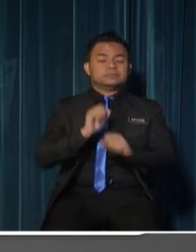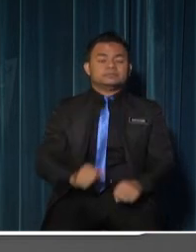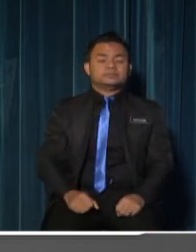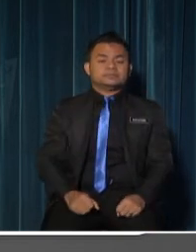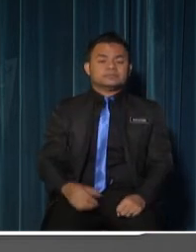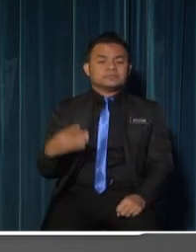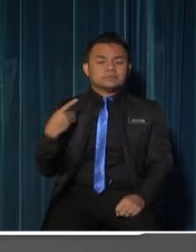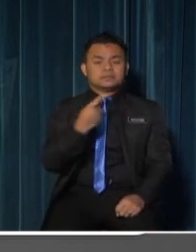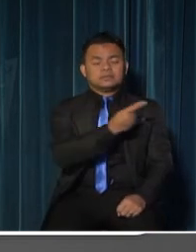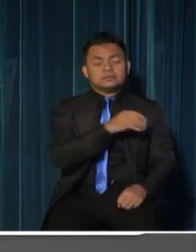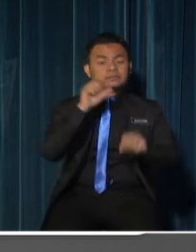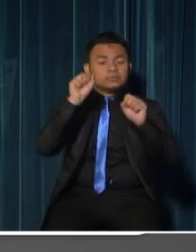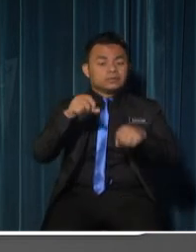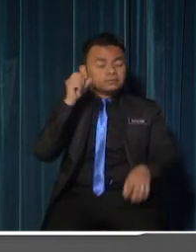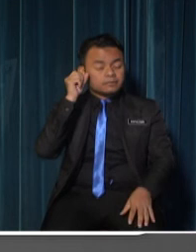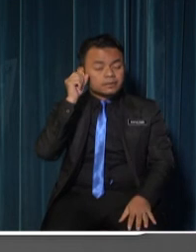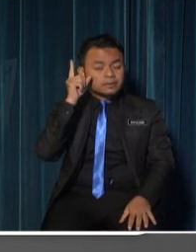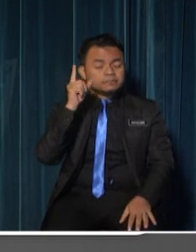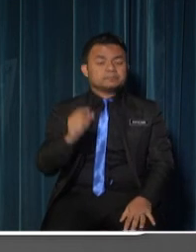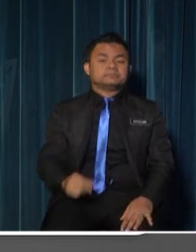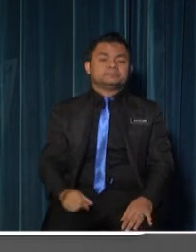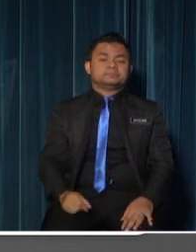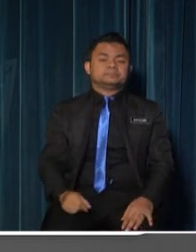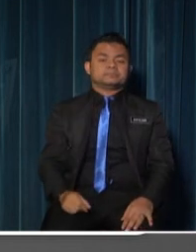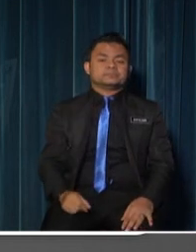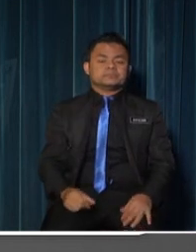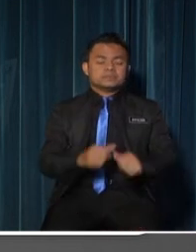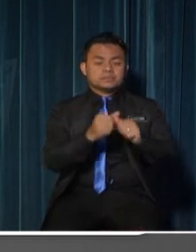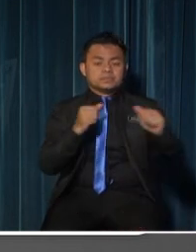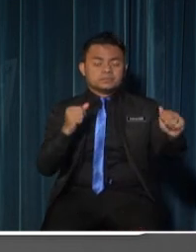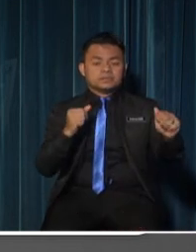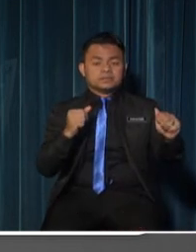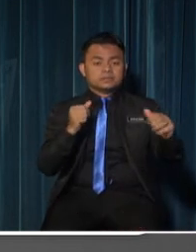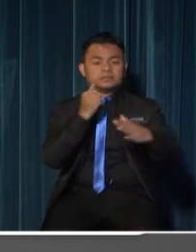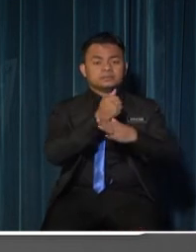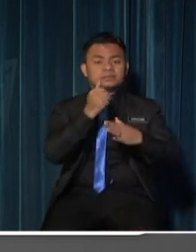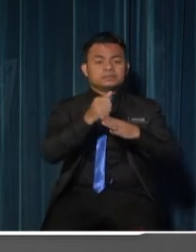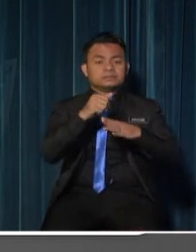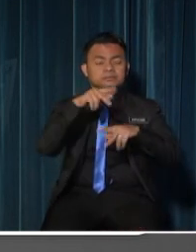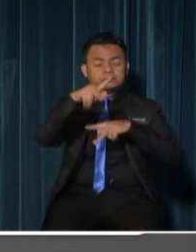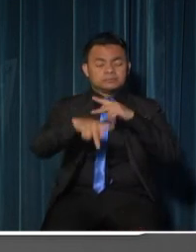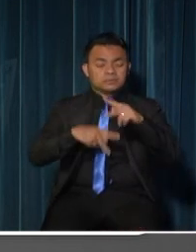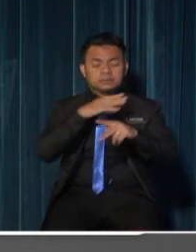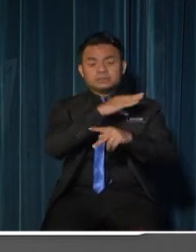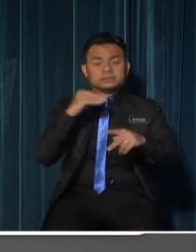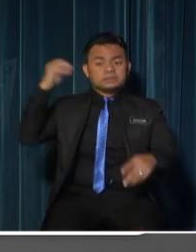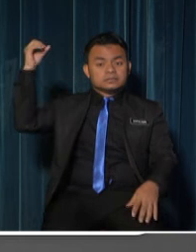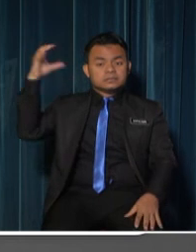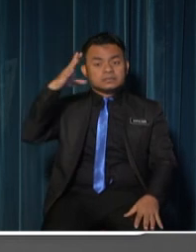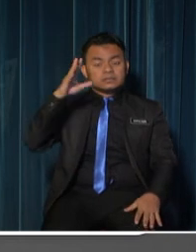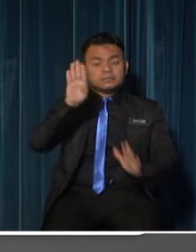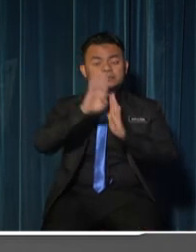We can understand that as the distance between a planet and the sun increases, the